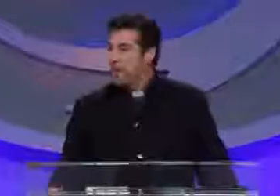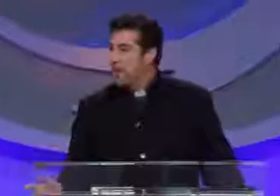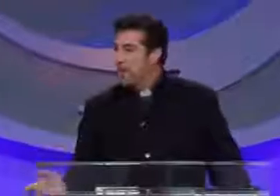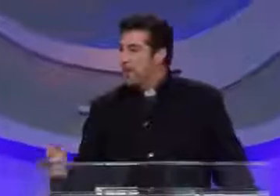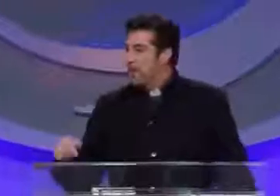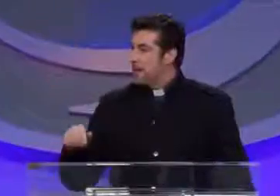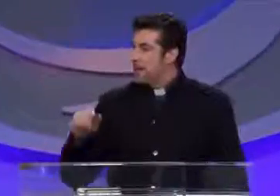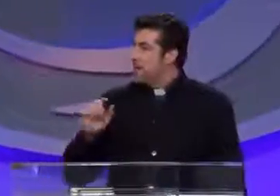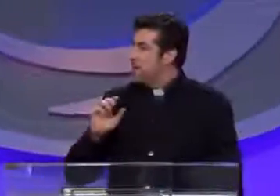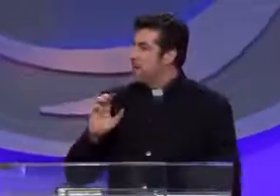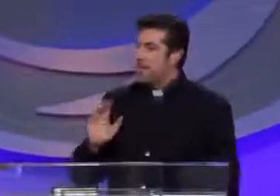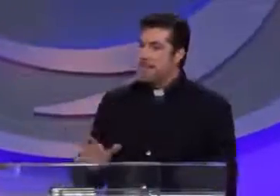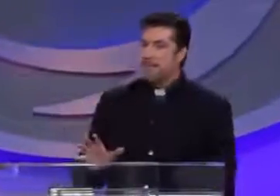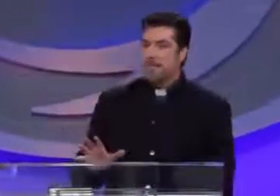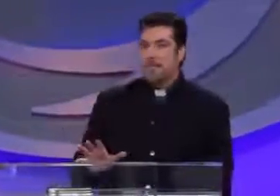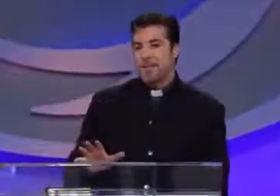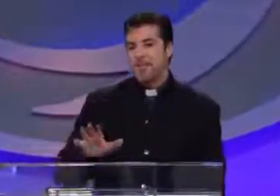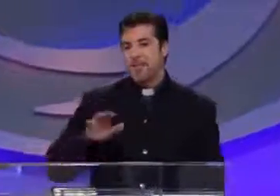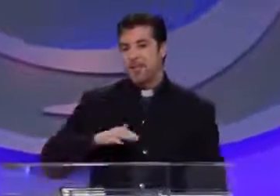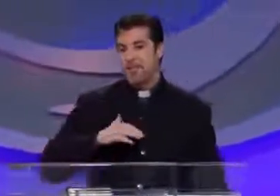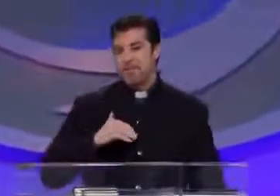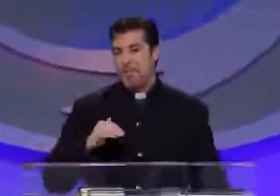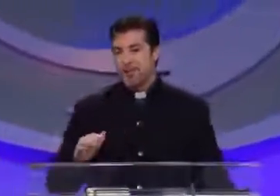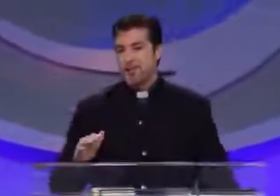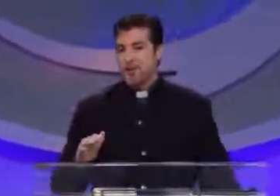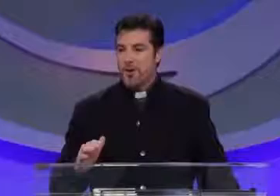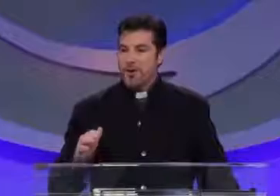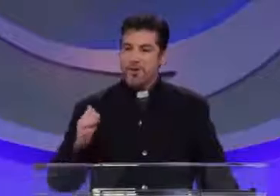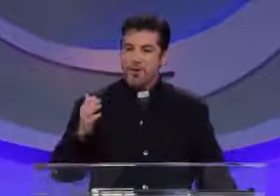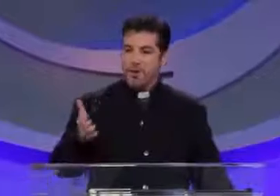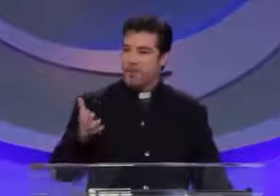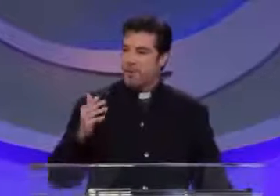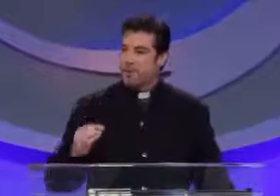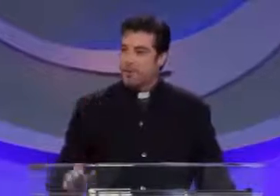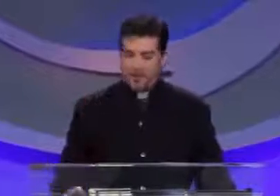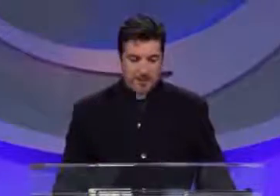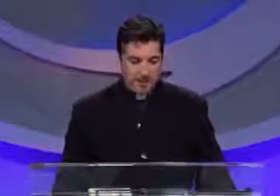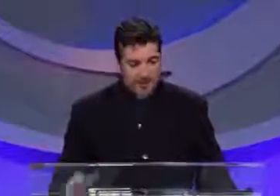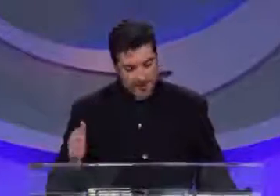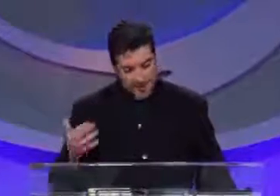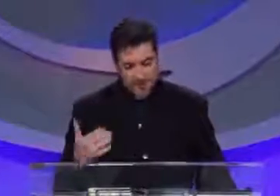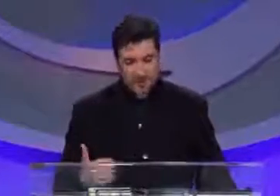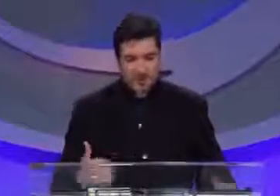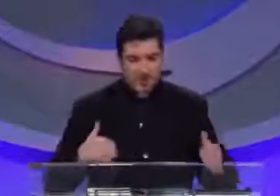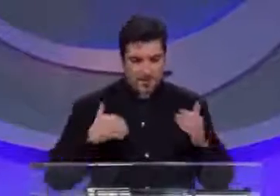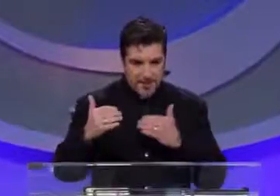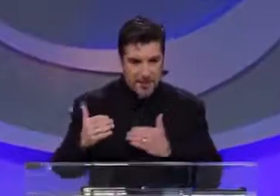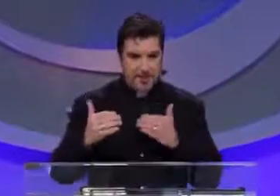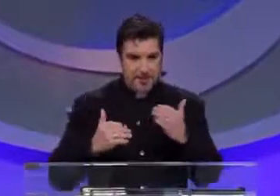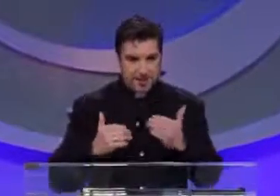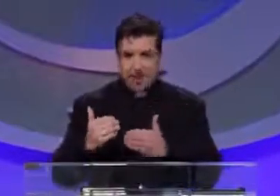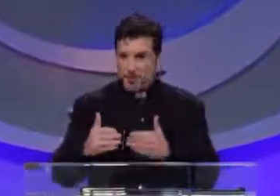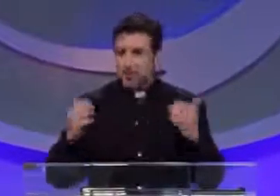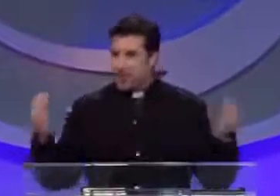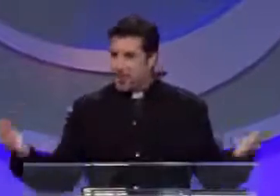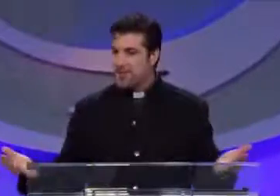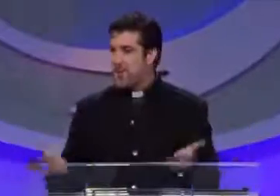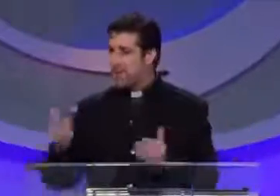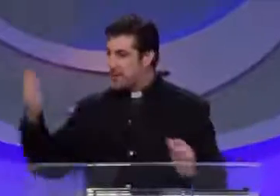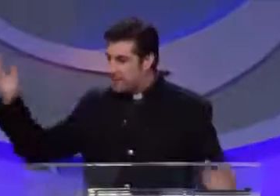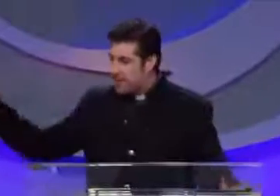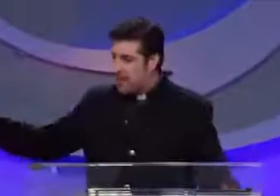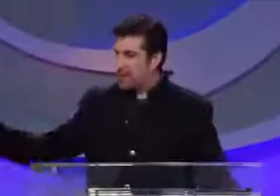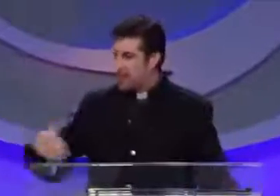Yeah. Now, you need to be clear, this is not about my story, even though I promised, Kenneth asked me if I'd just connect the dots so